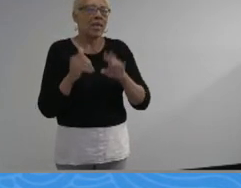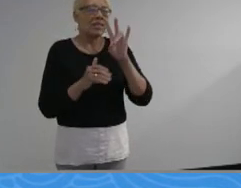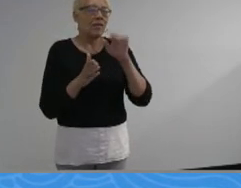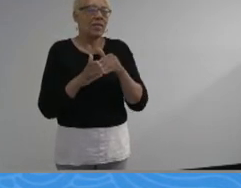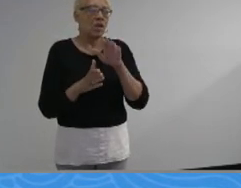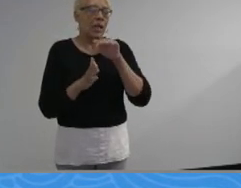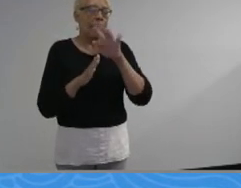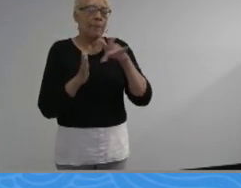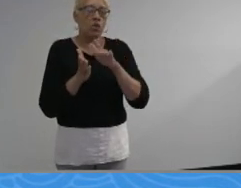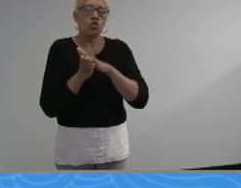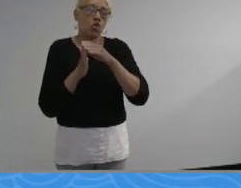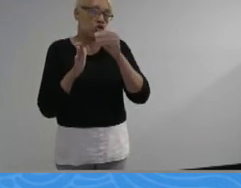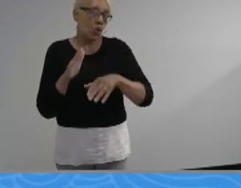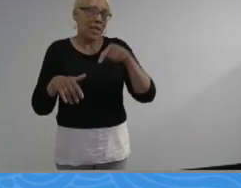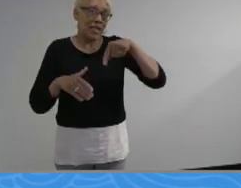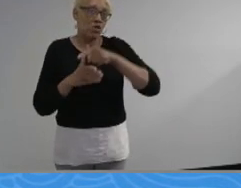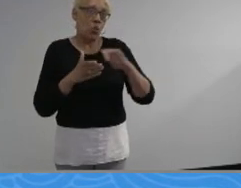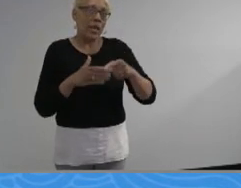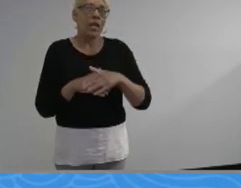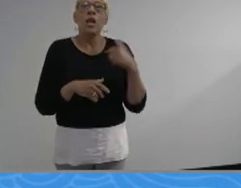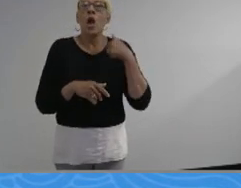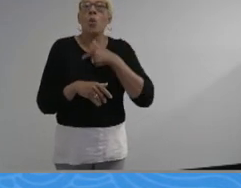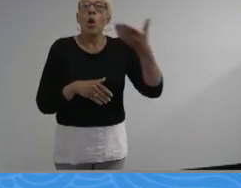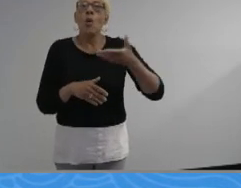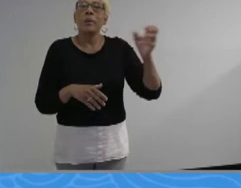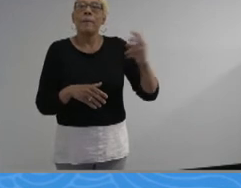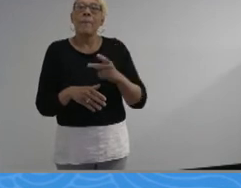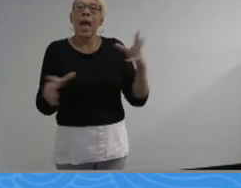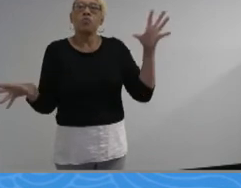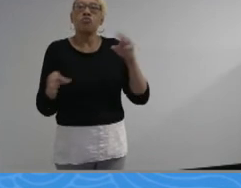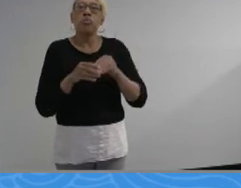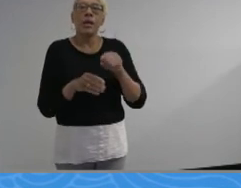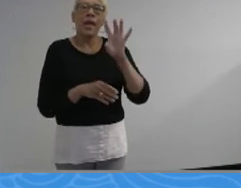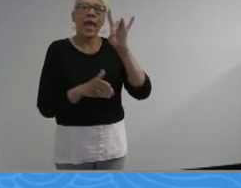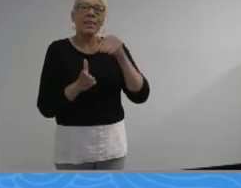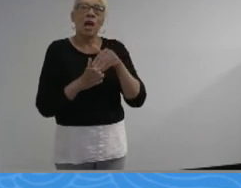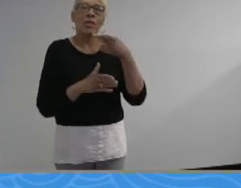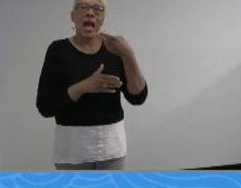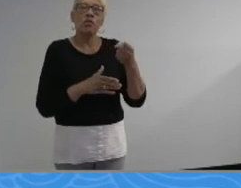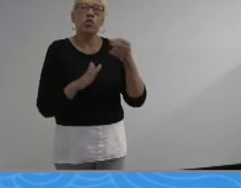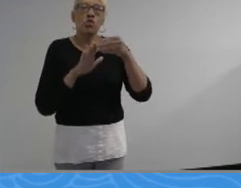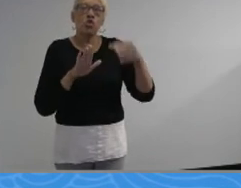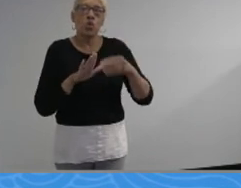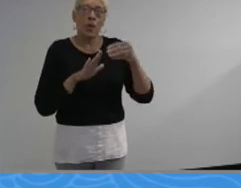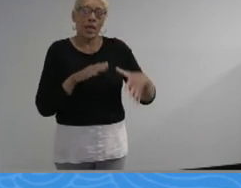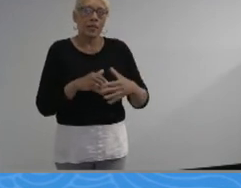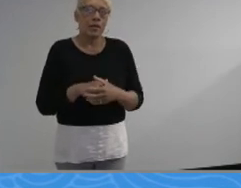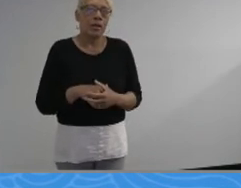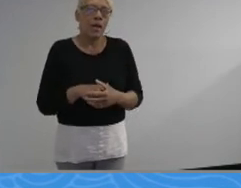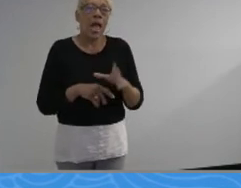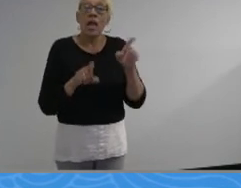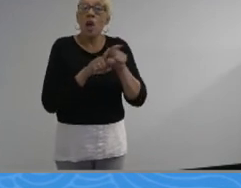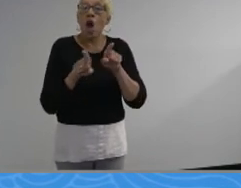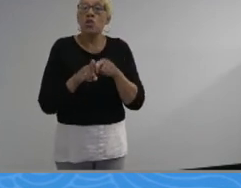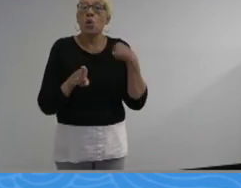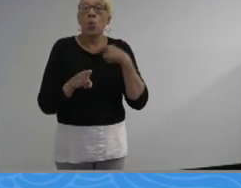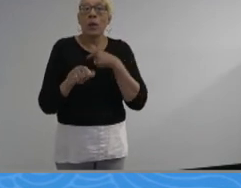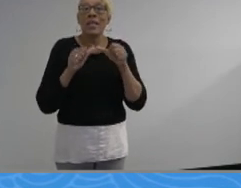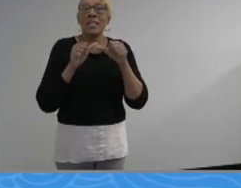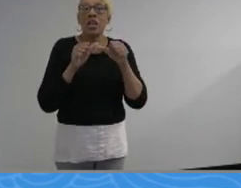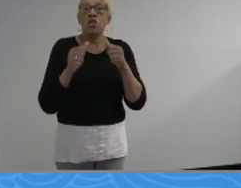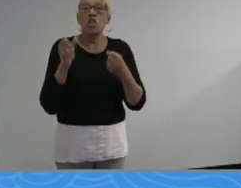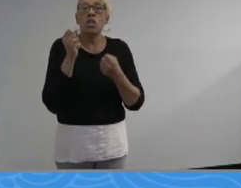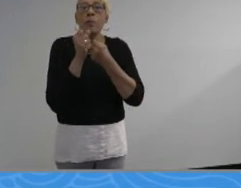middle school students this week. We're welcoming back a total of over 8,000 high school students. And we're also continuing to